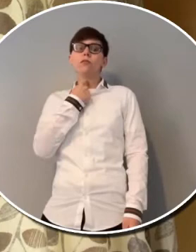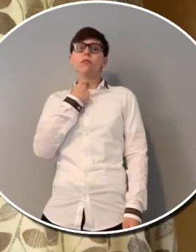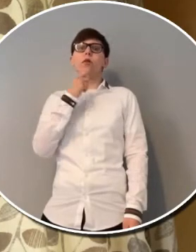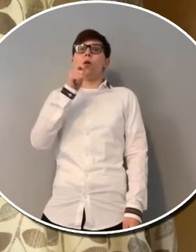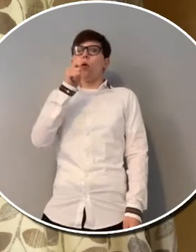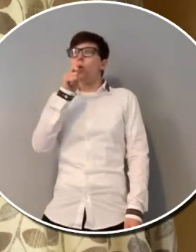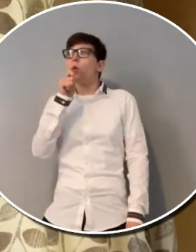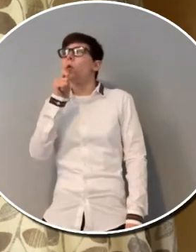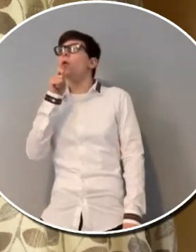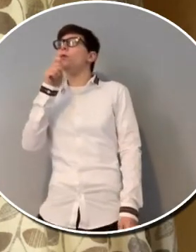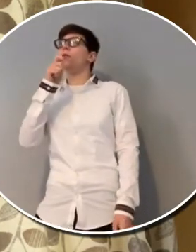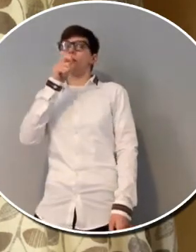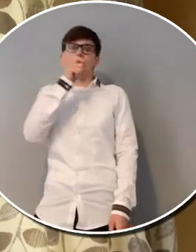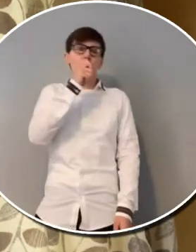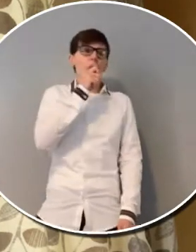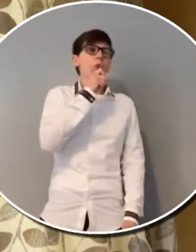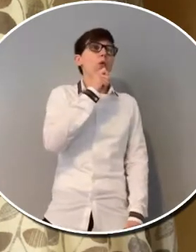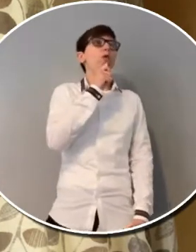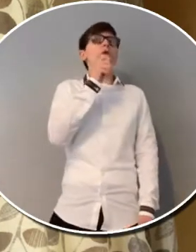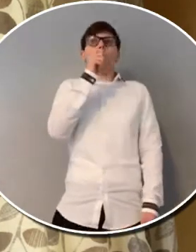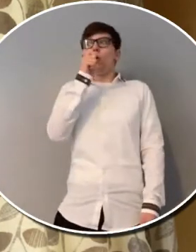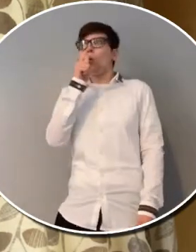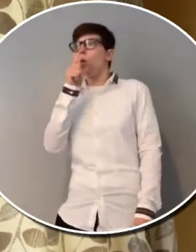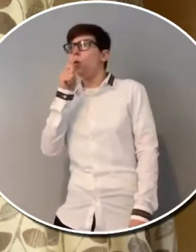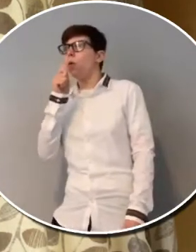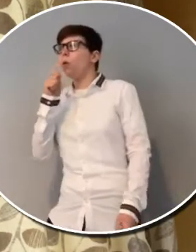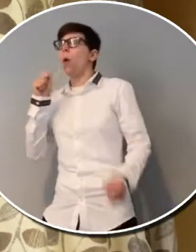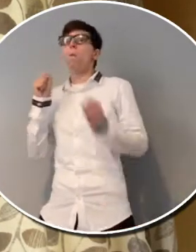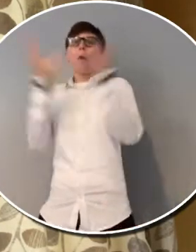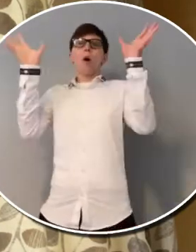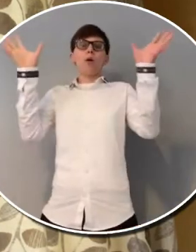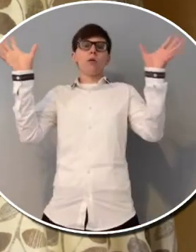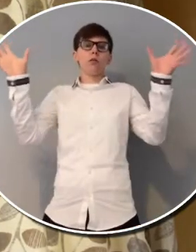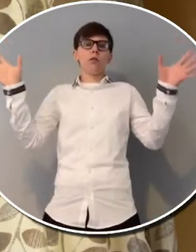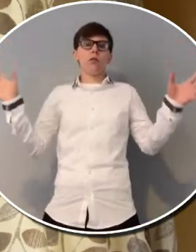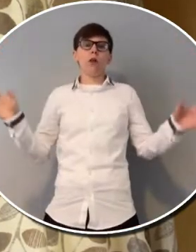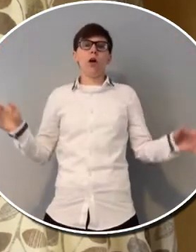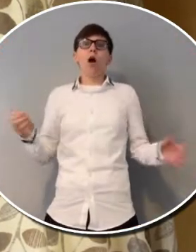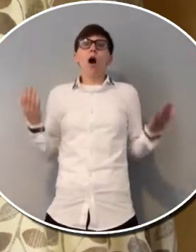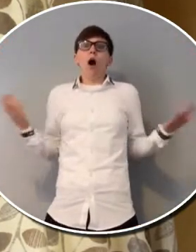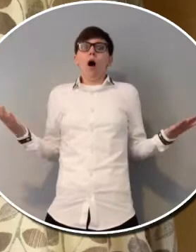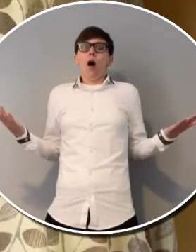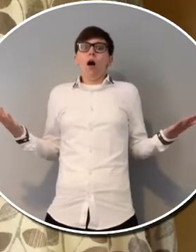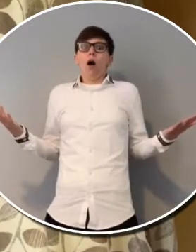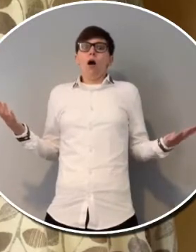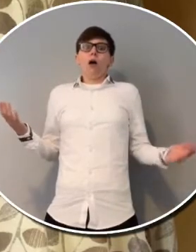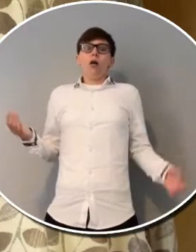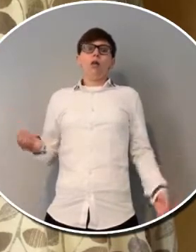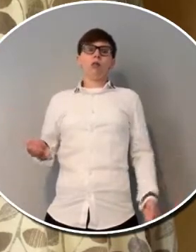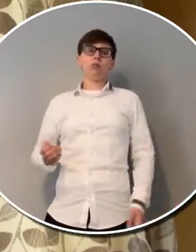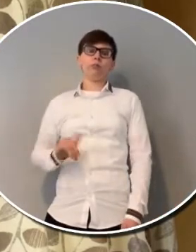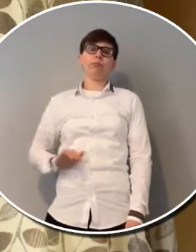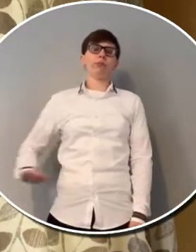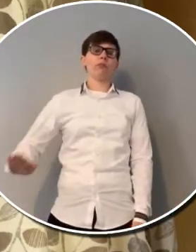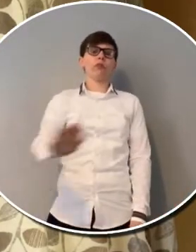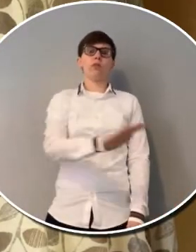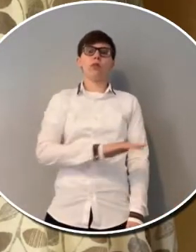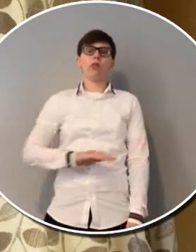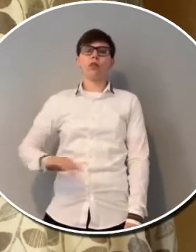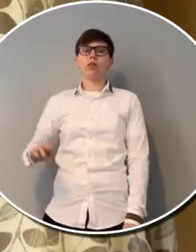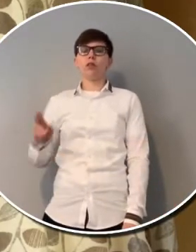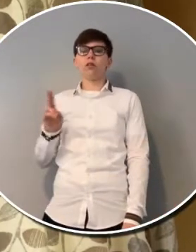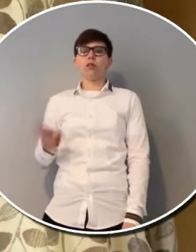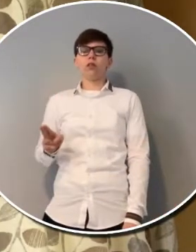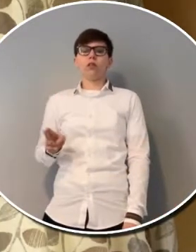your little turtle again. All ready? Is Tiny Tim all ready? Okay, I had a little turtle, his name was